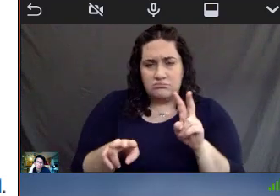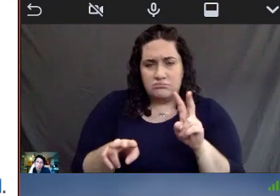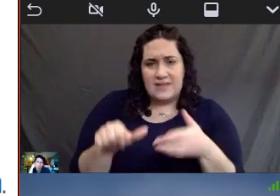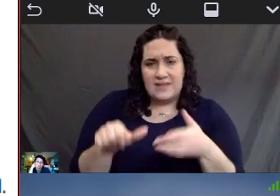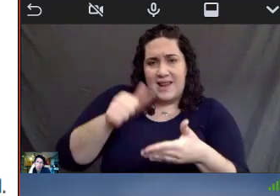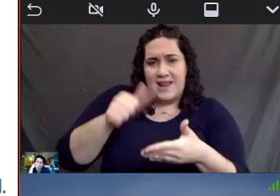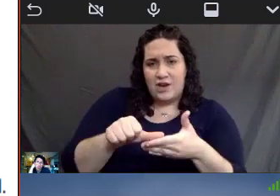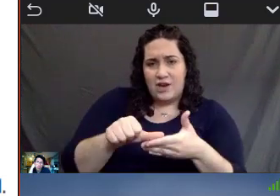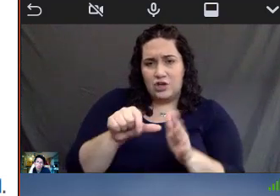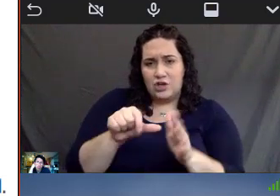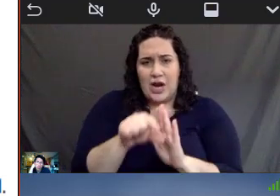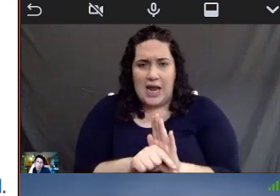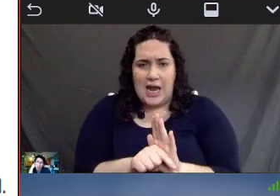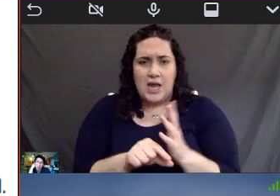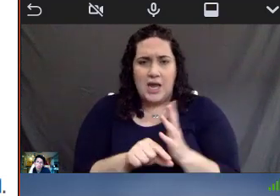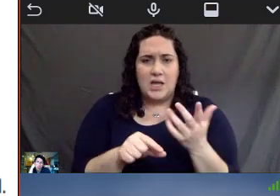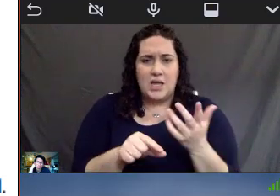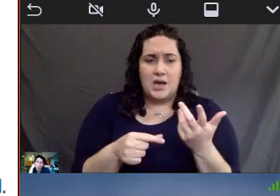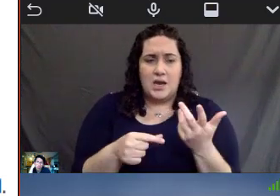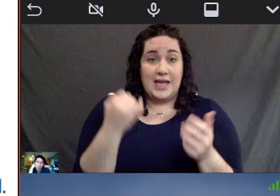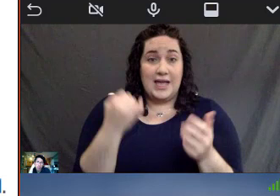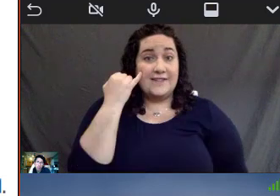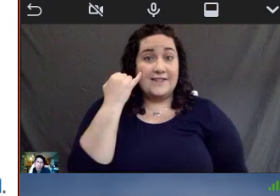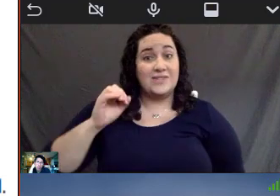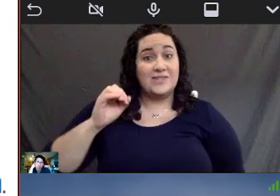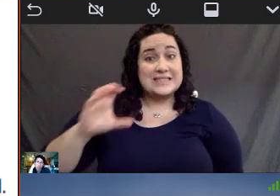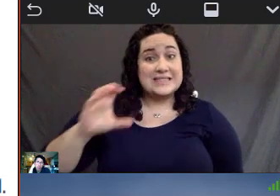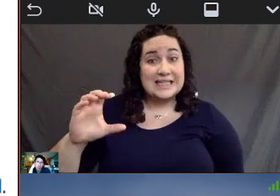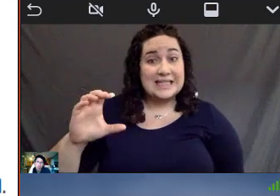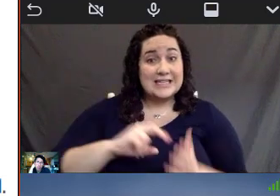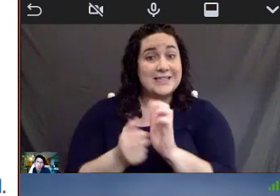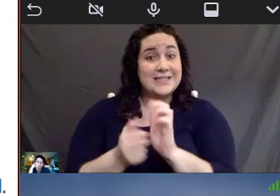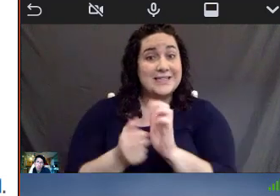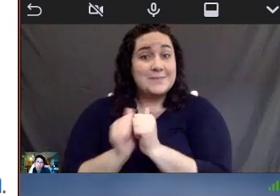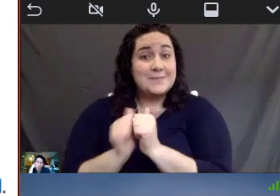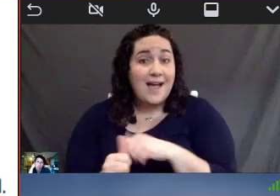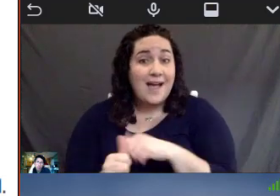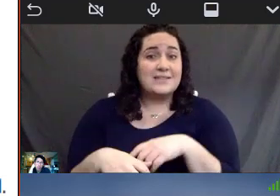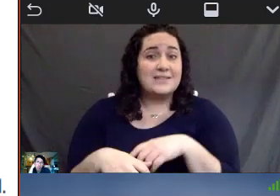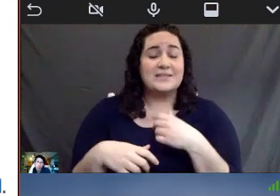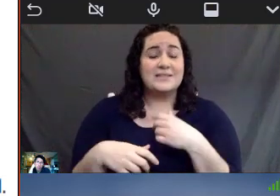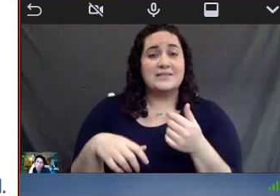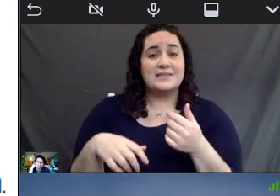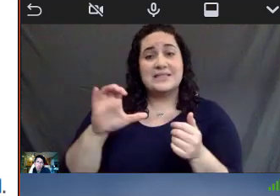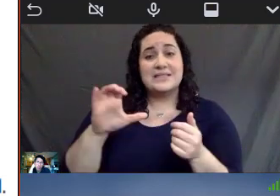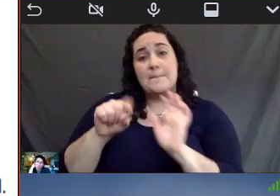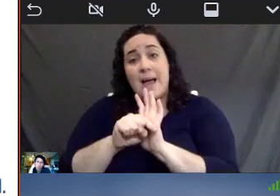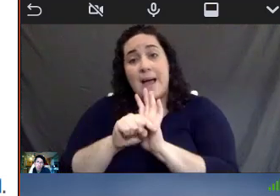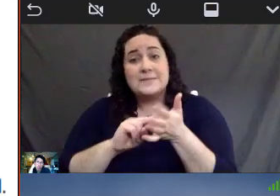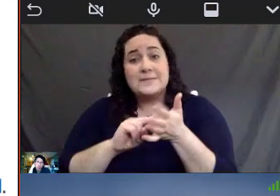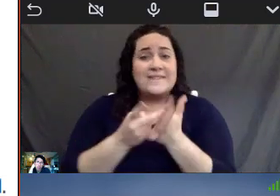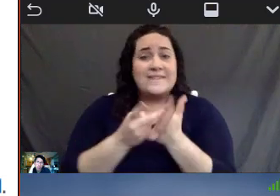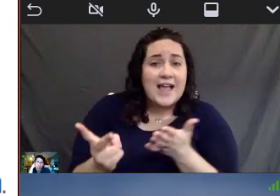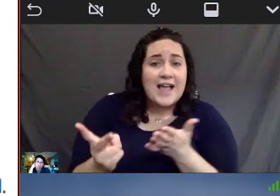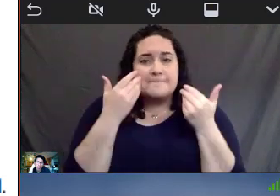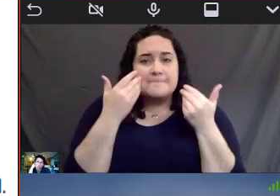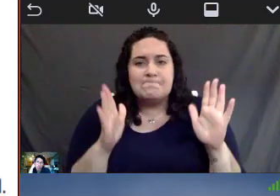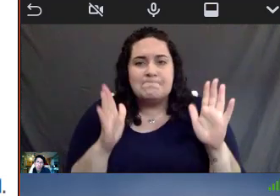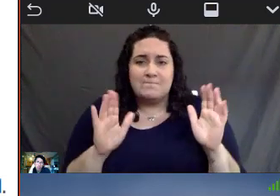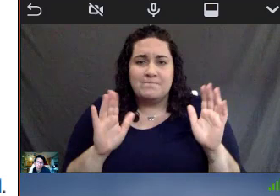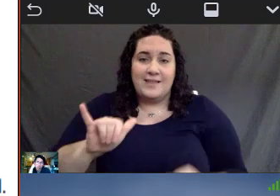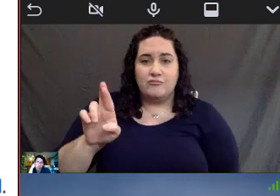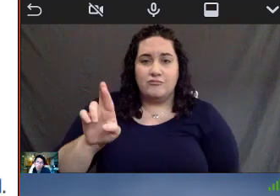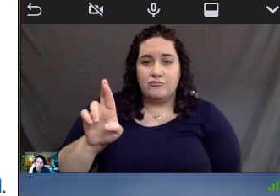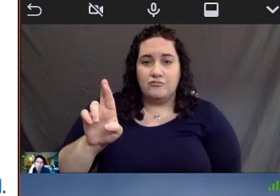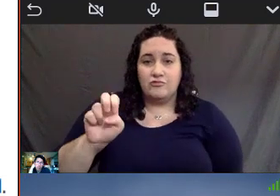no pass condition, if that's been selected for a student. My understanding from this website is that there's